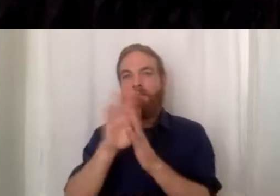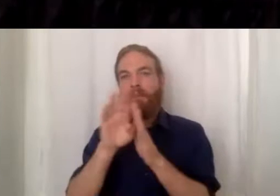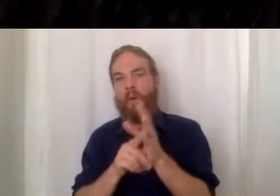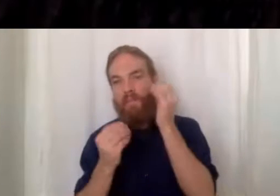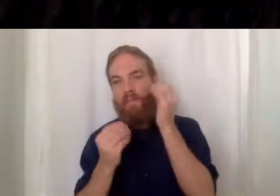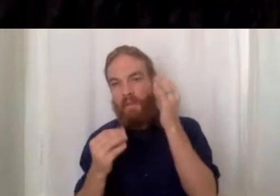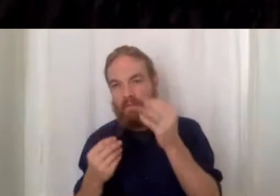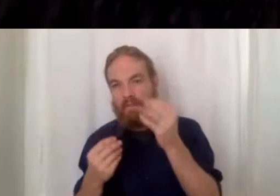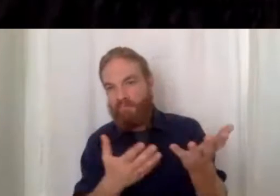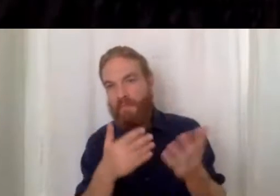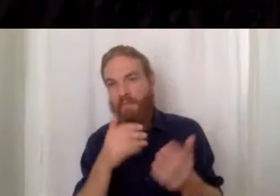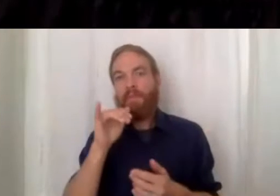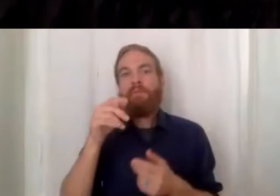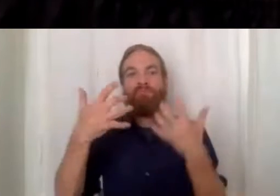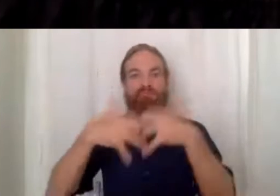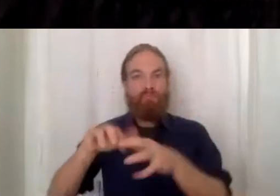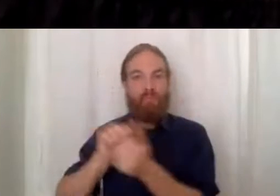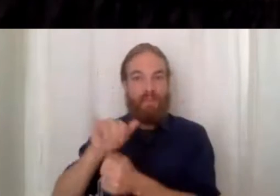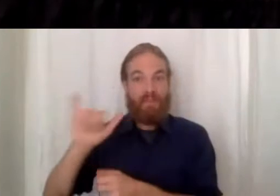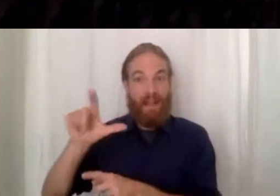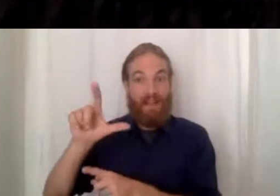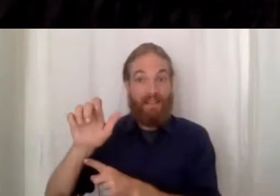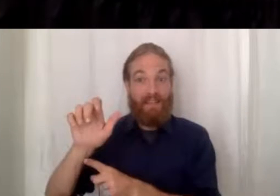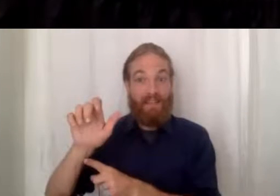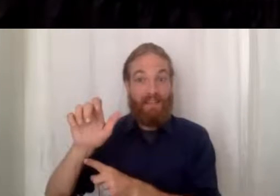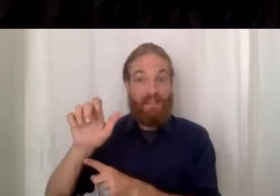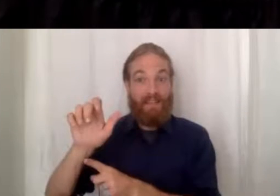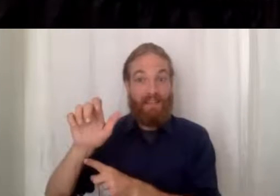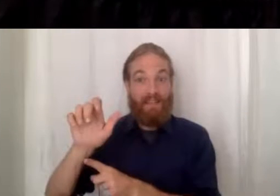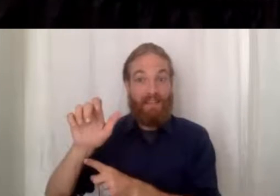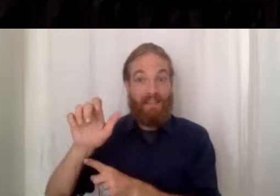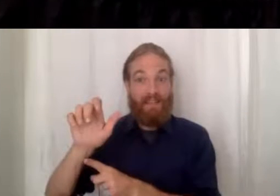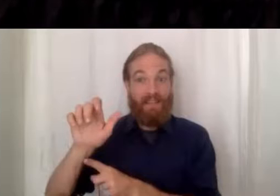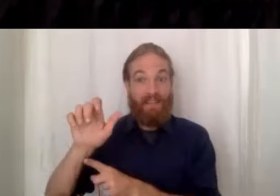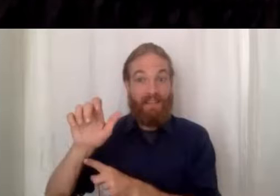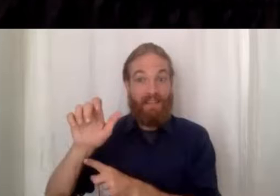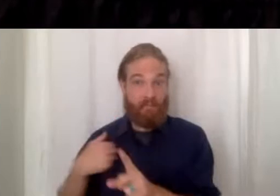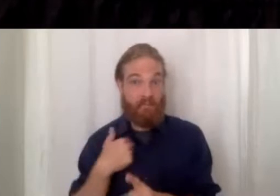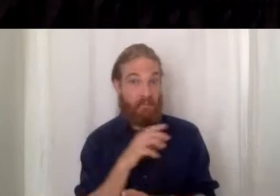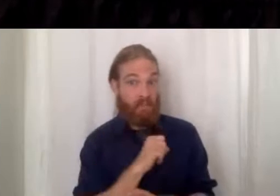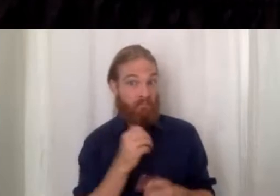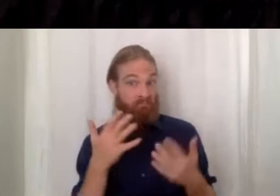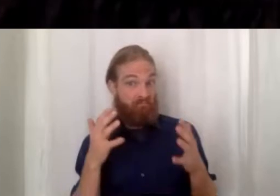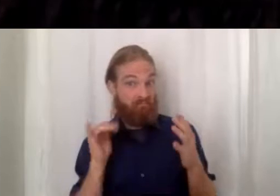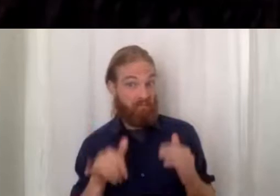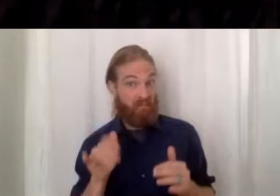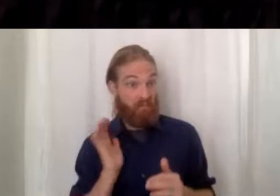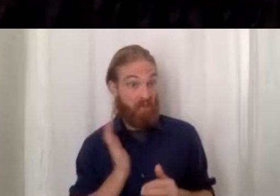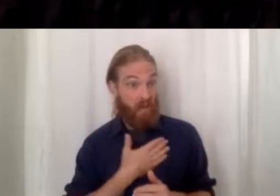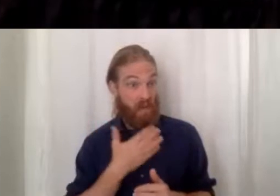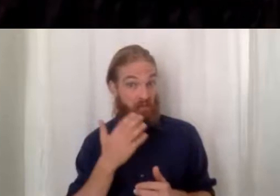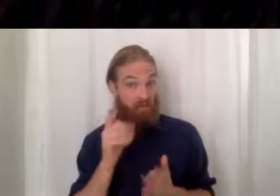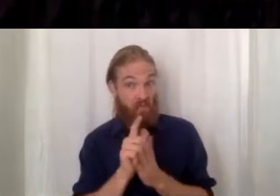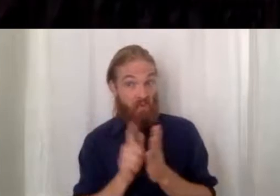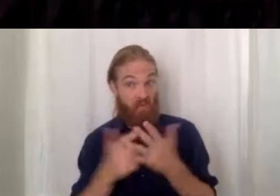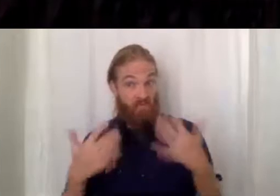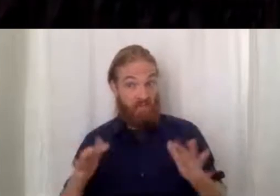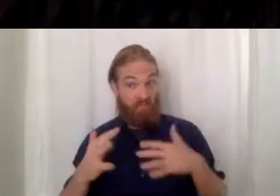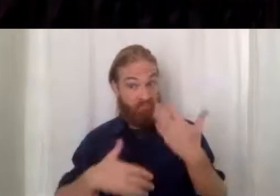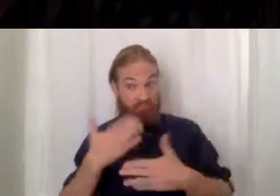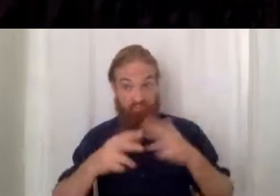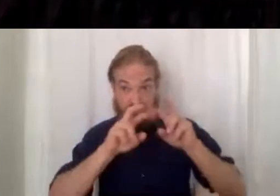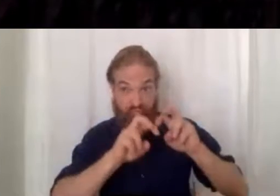had a good look over by our El Paso County attorneys. Absolutely. Okay. Not only our county attorney, Diana May,